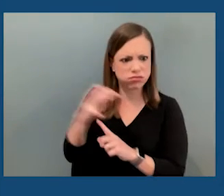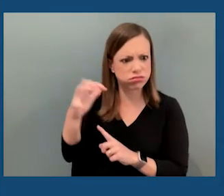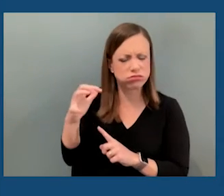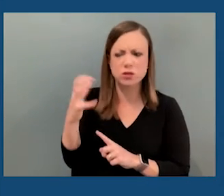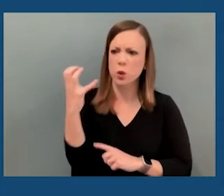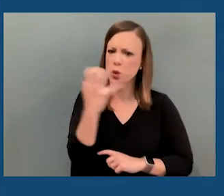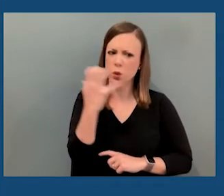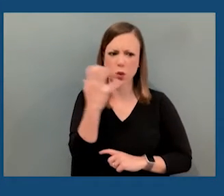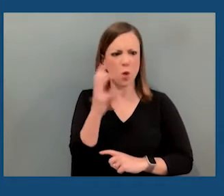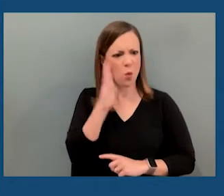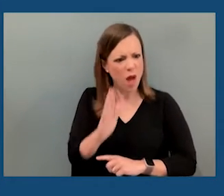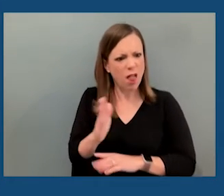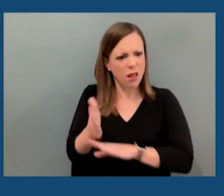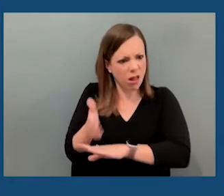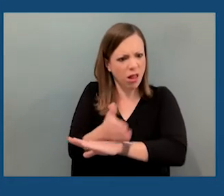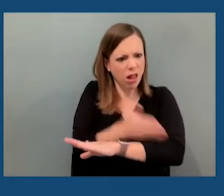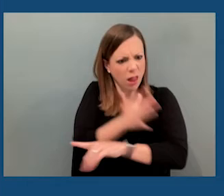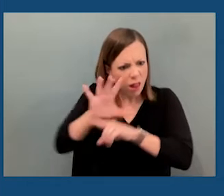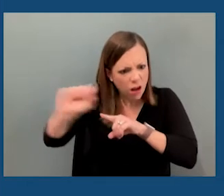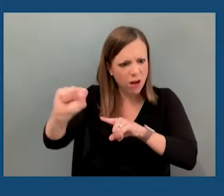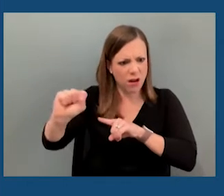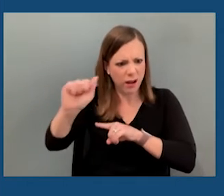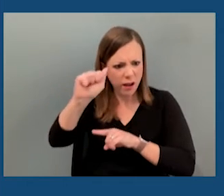grow this business.